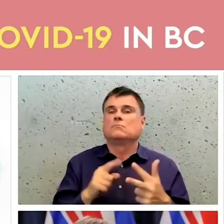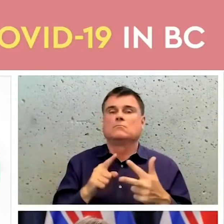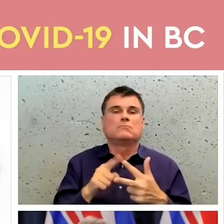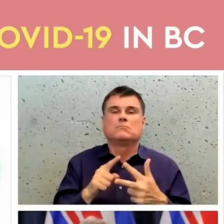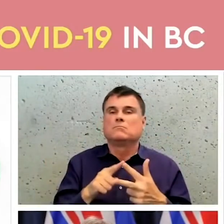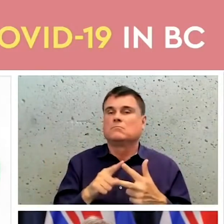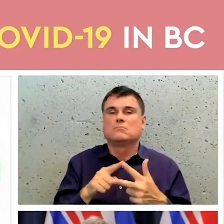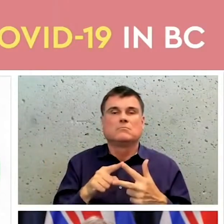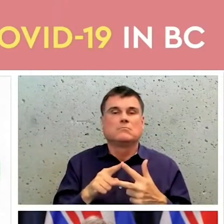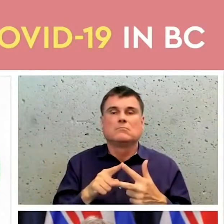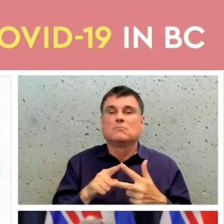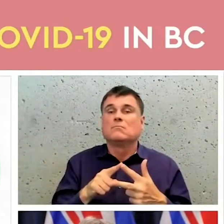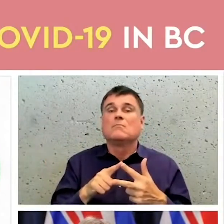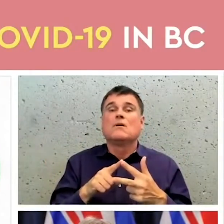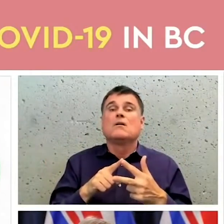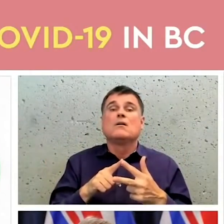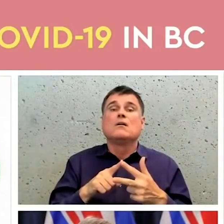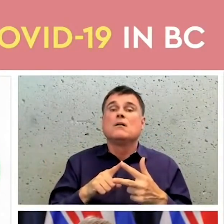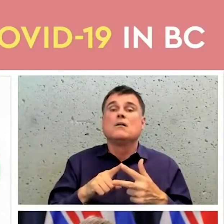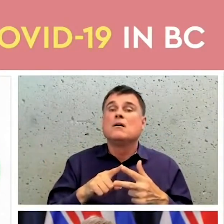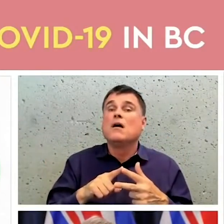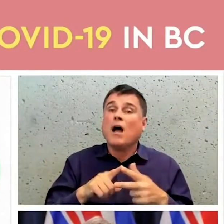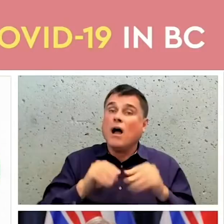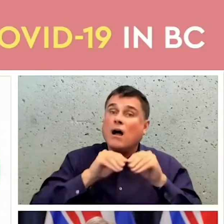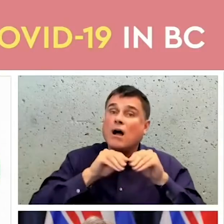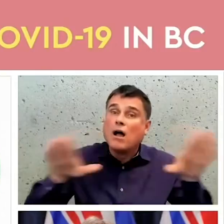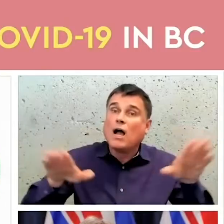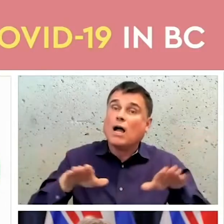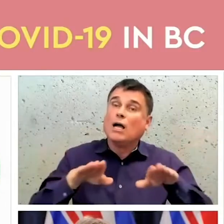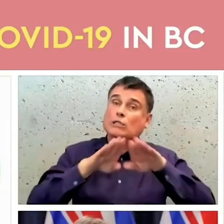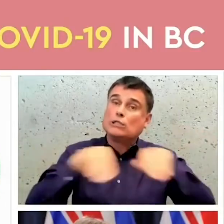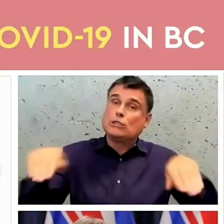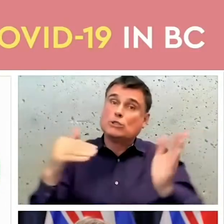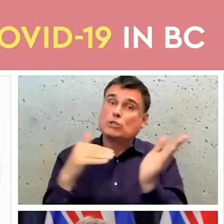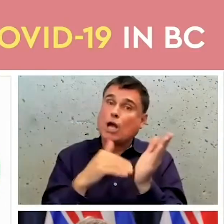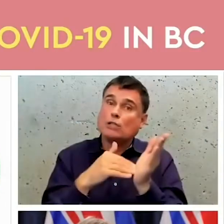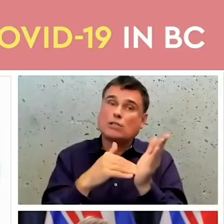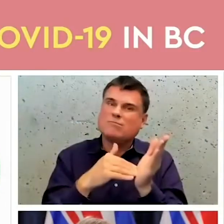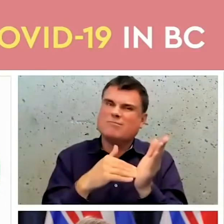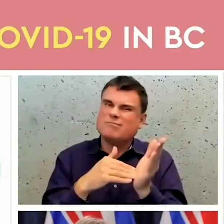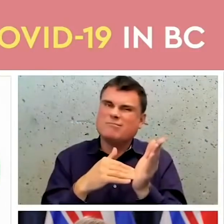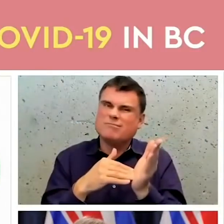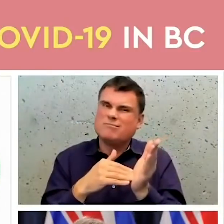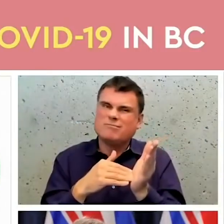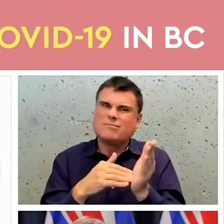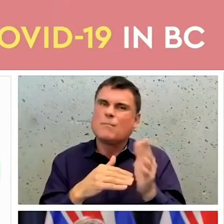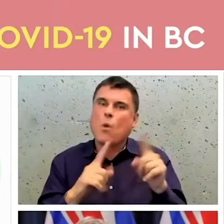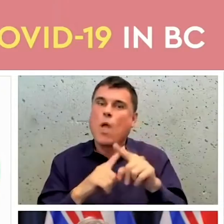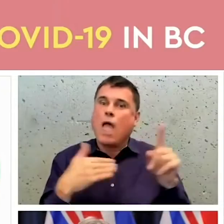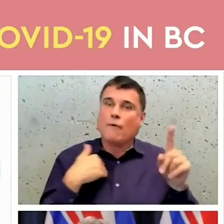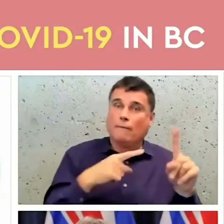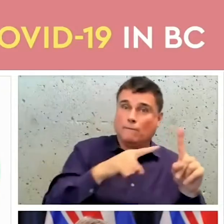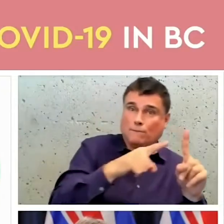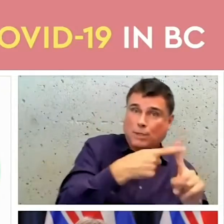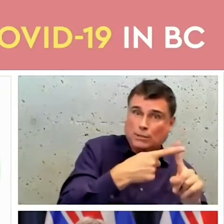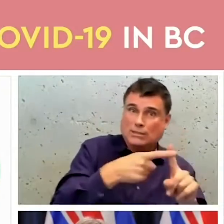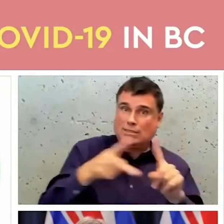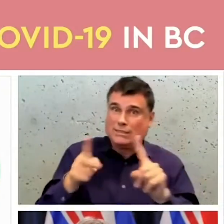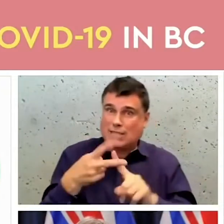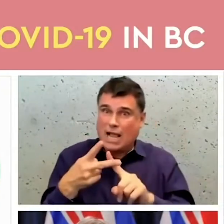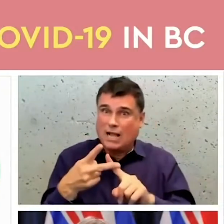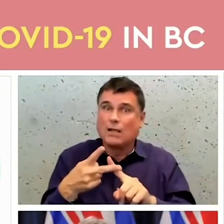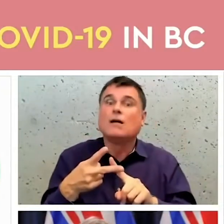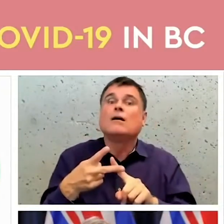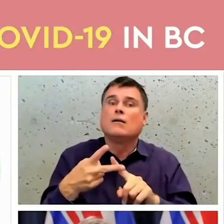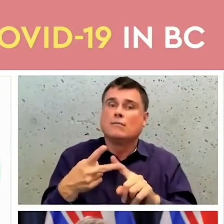They will already be dealing with the booster campaign, the dose 1 and dose 2s of 12 and above. And at this time,